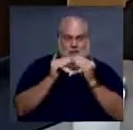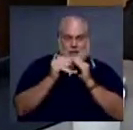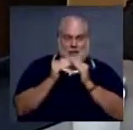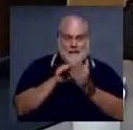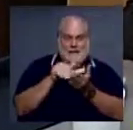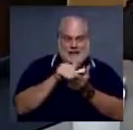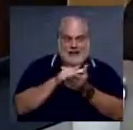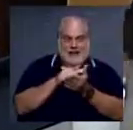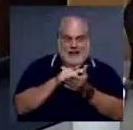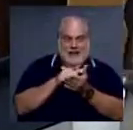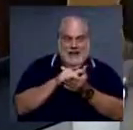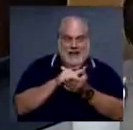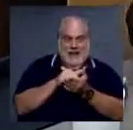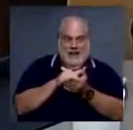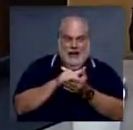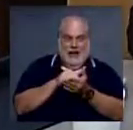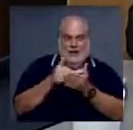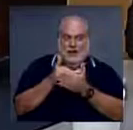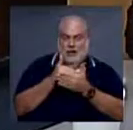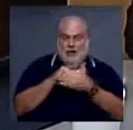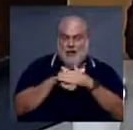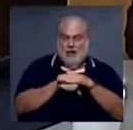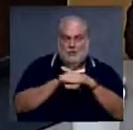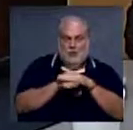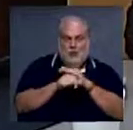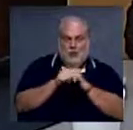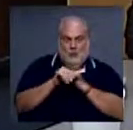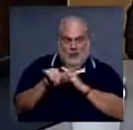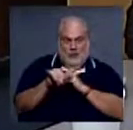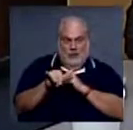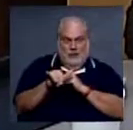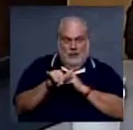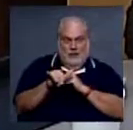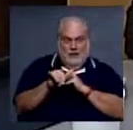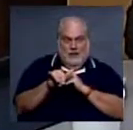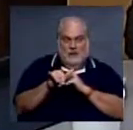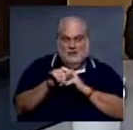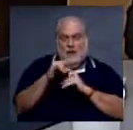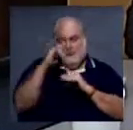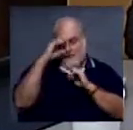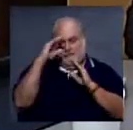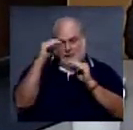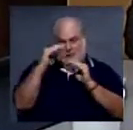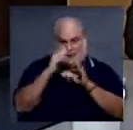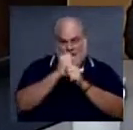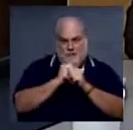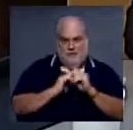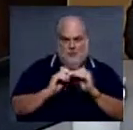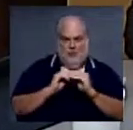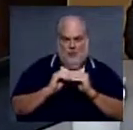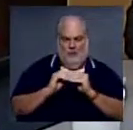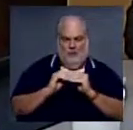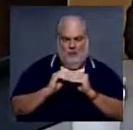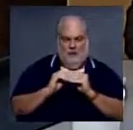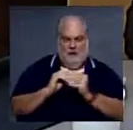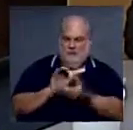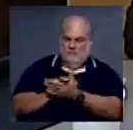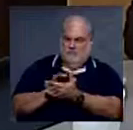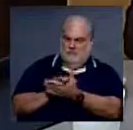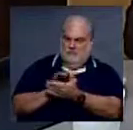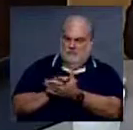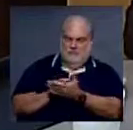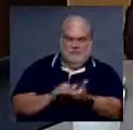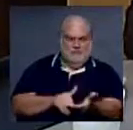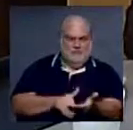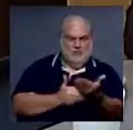has broken ground and we got the new entryway. So I'm expecting to get even more kids off the street. And I applaud you for bringing this